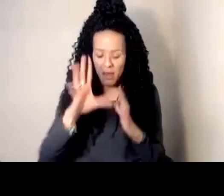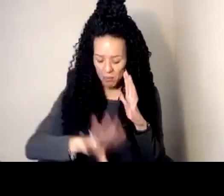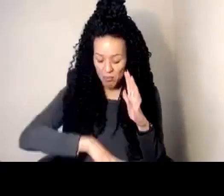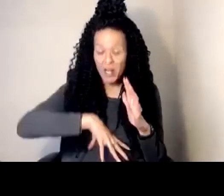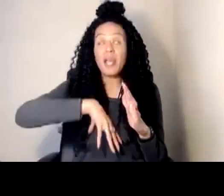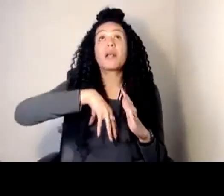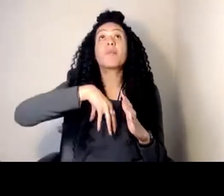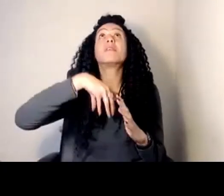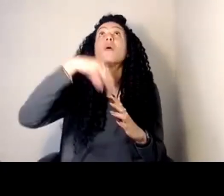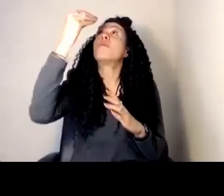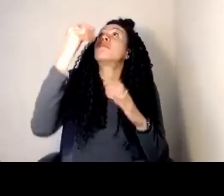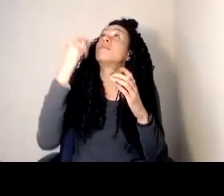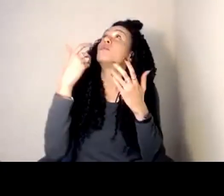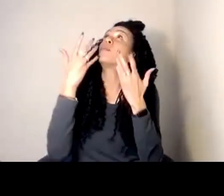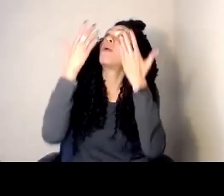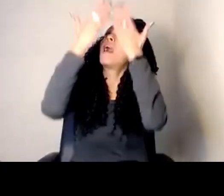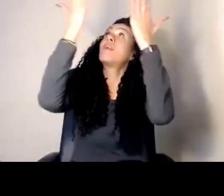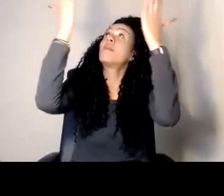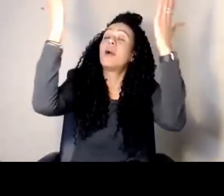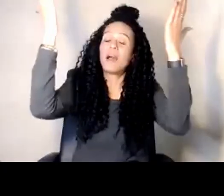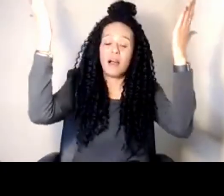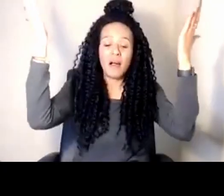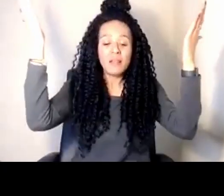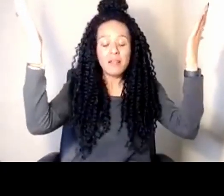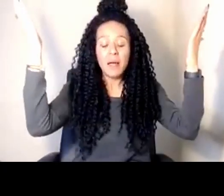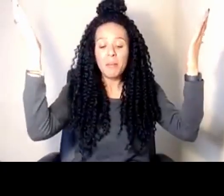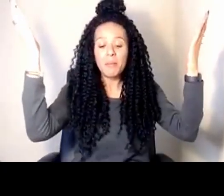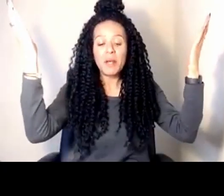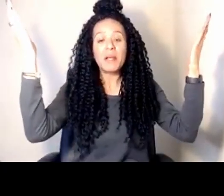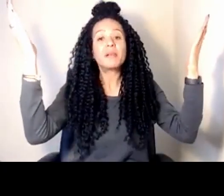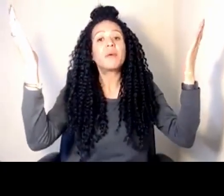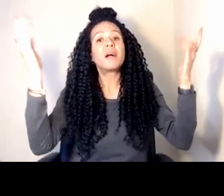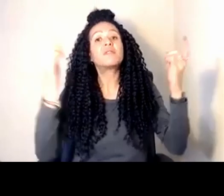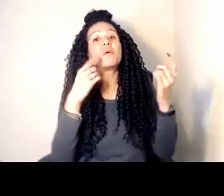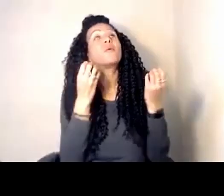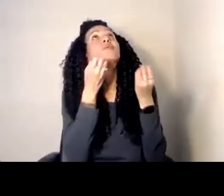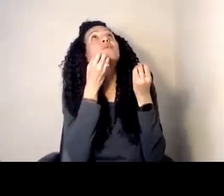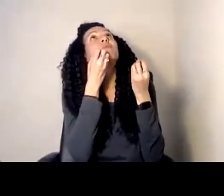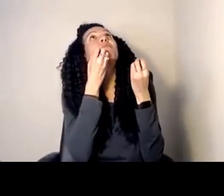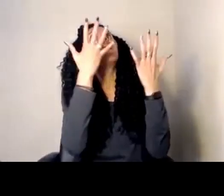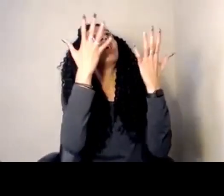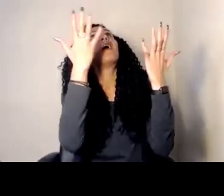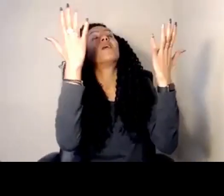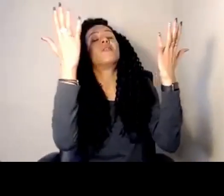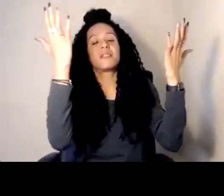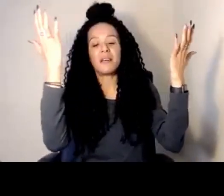wise, bless my hands and bless my eyes, and bring my soul